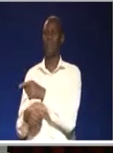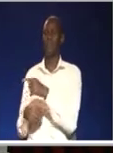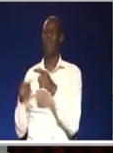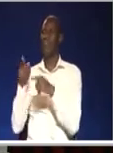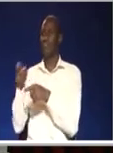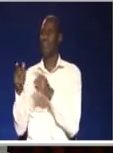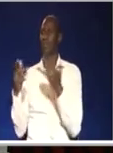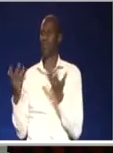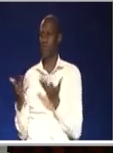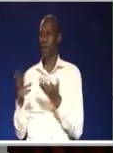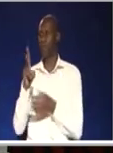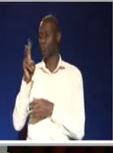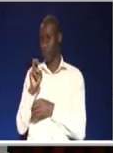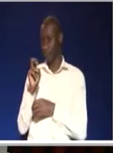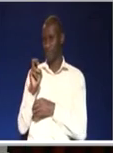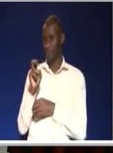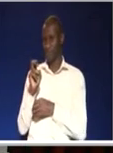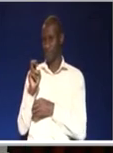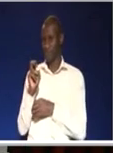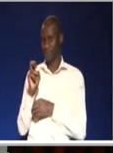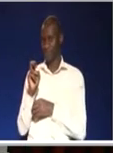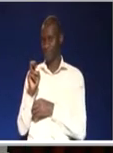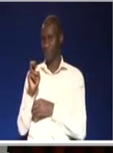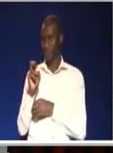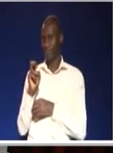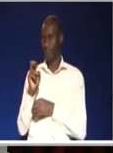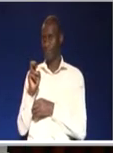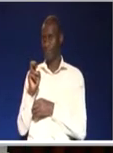where 20 shillings intersects with a quantity of 30.